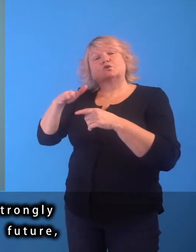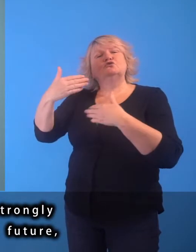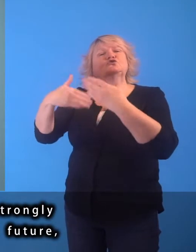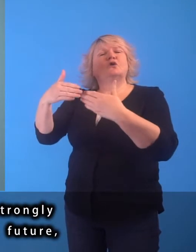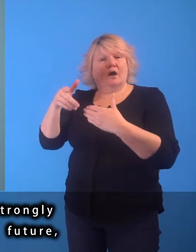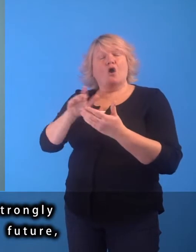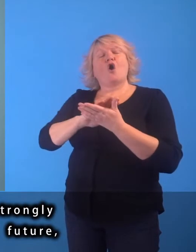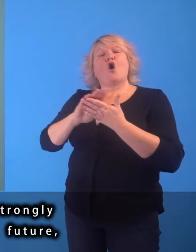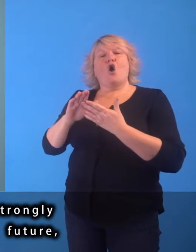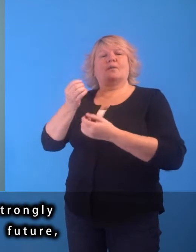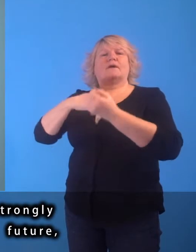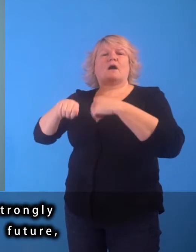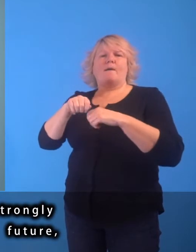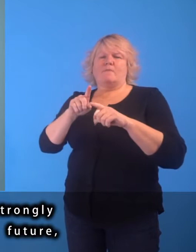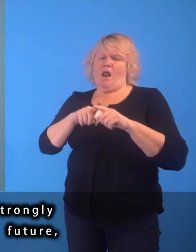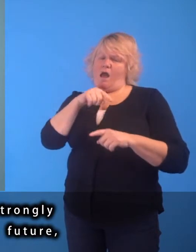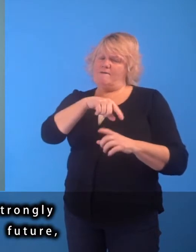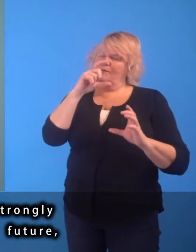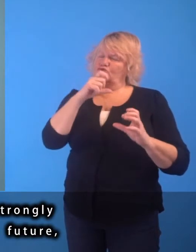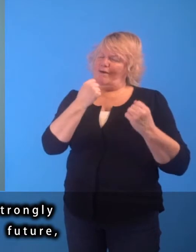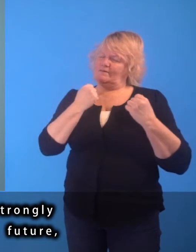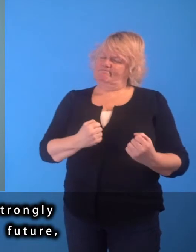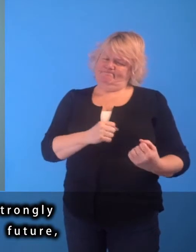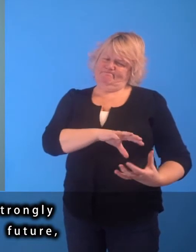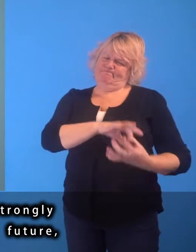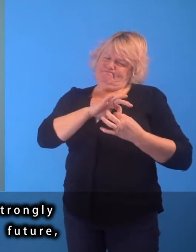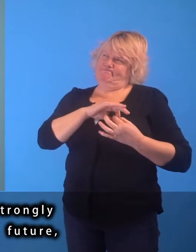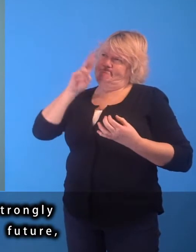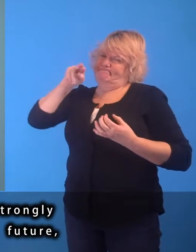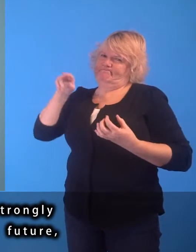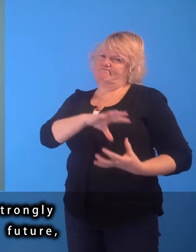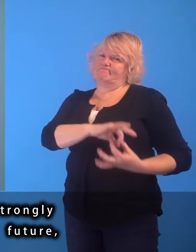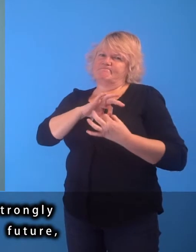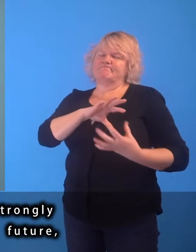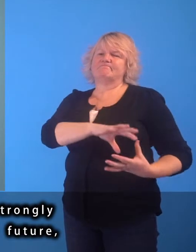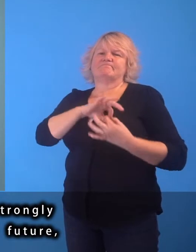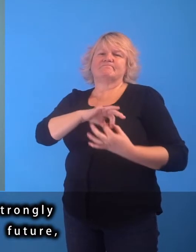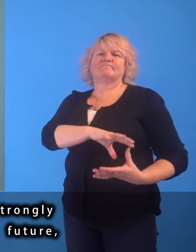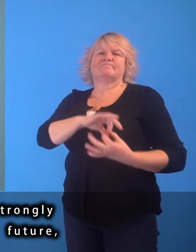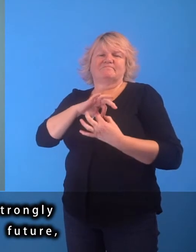Although Hornel would become strongly influenced by photography in the future,